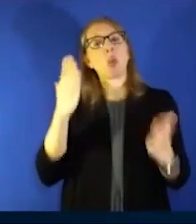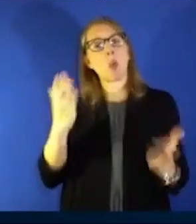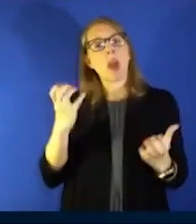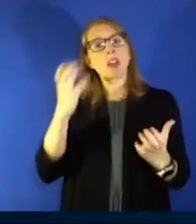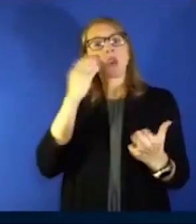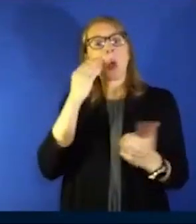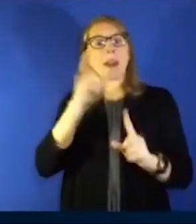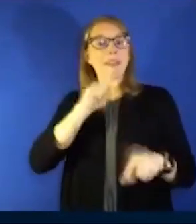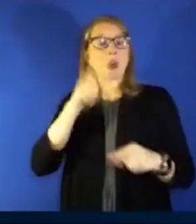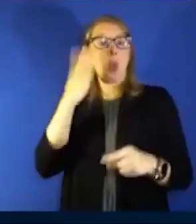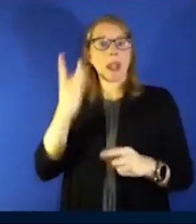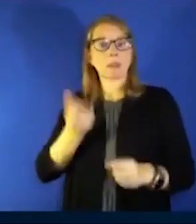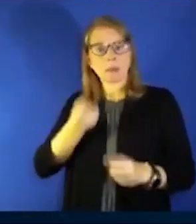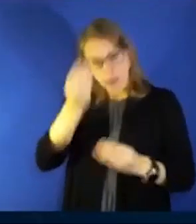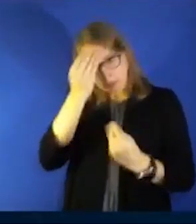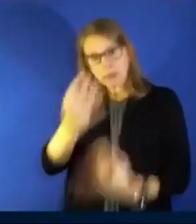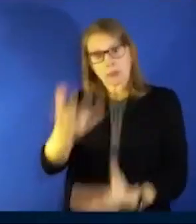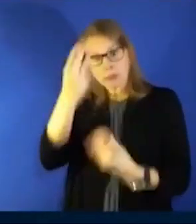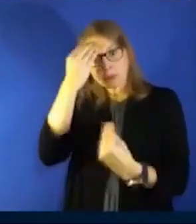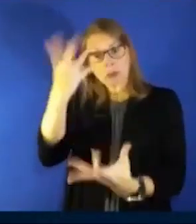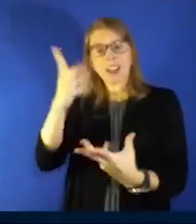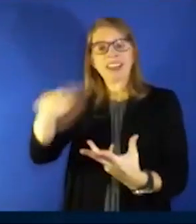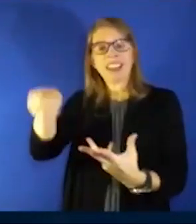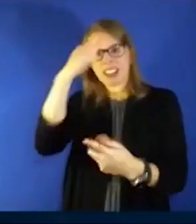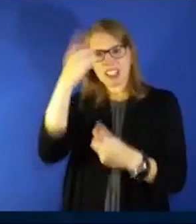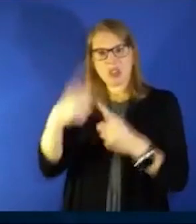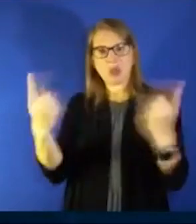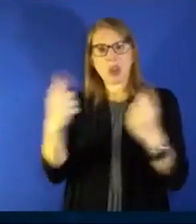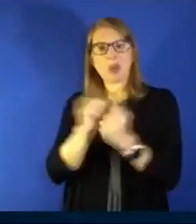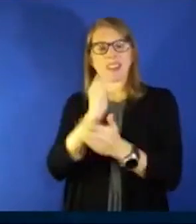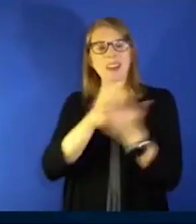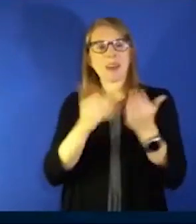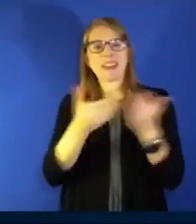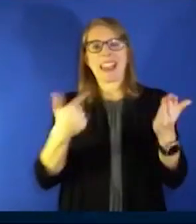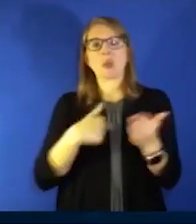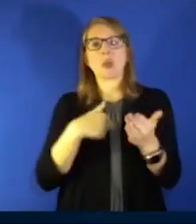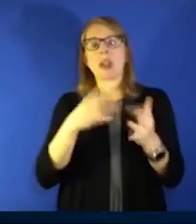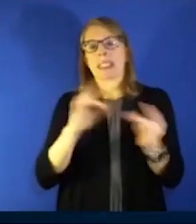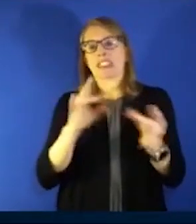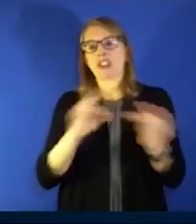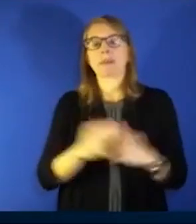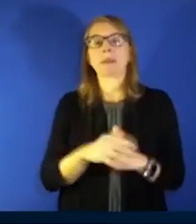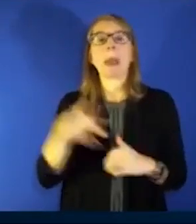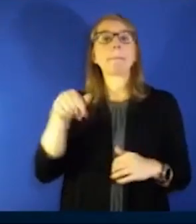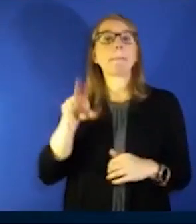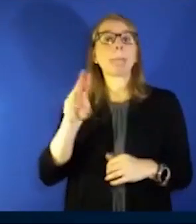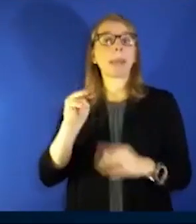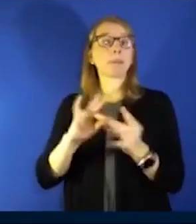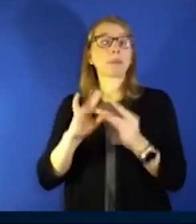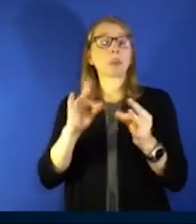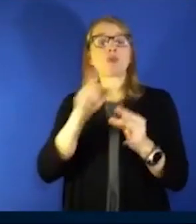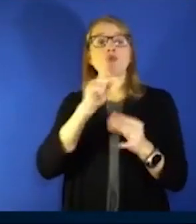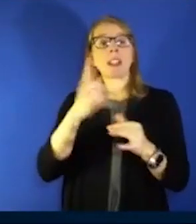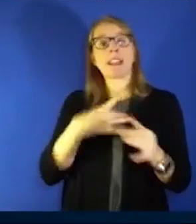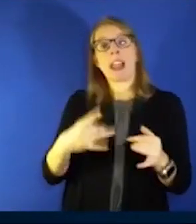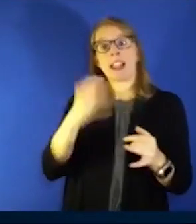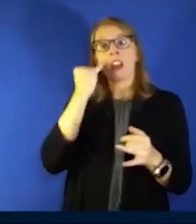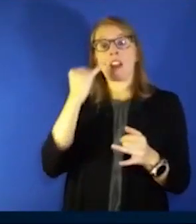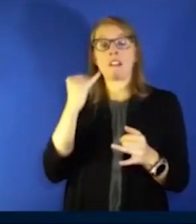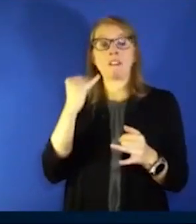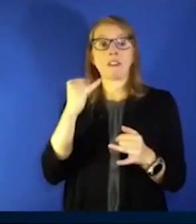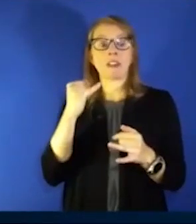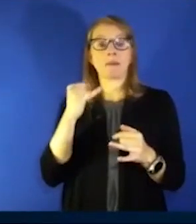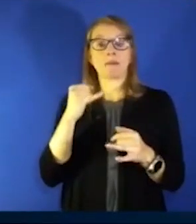the information with people who disagree with some of the things we're saying. Okay. So Pam says she would really like it if we could do an episode where we list